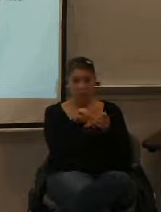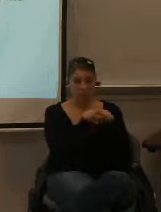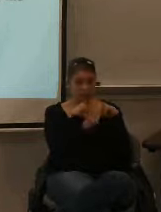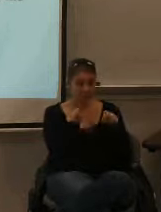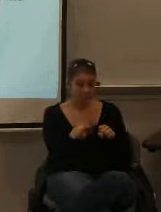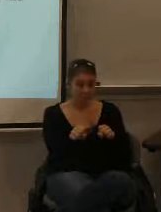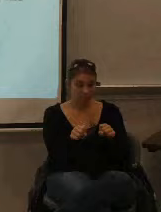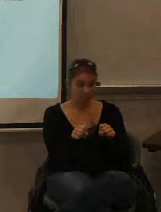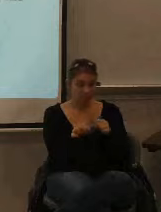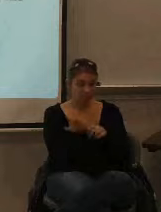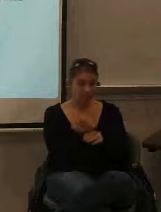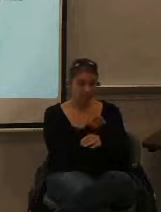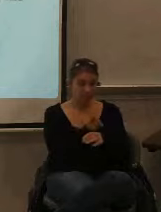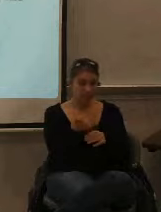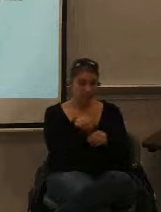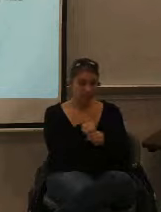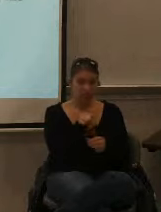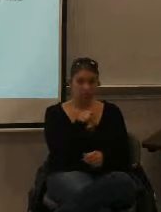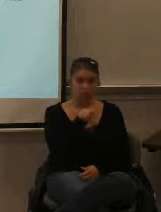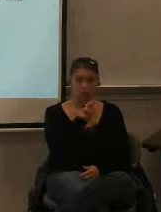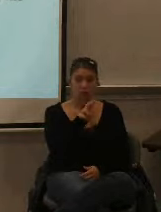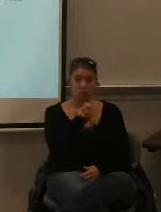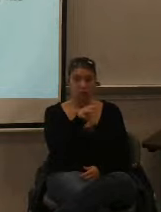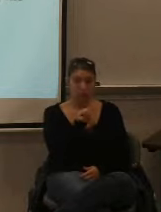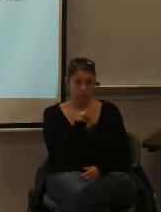ecosystem functions in streams.